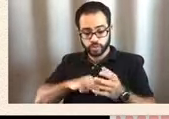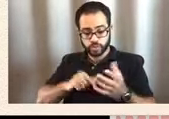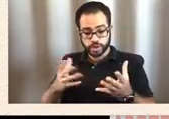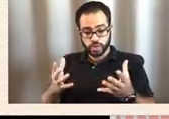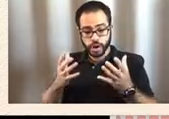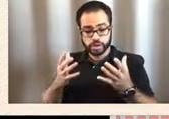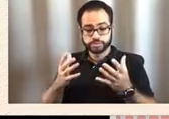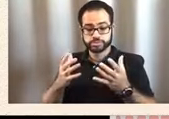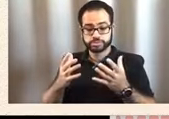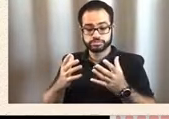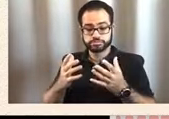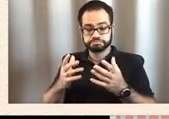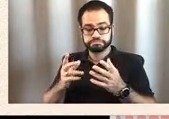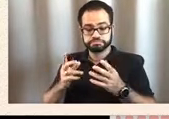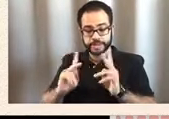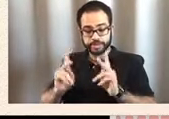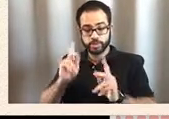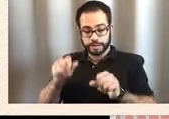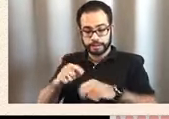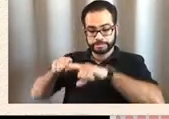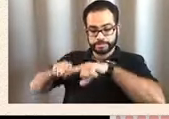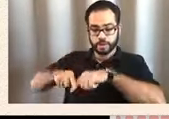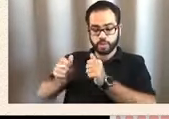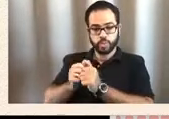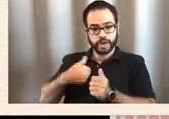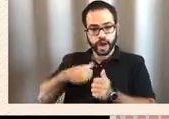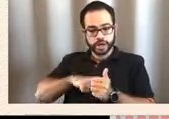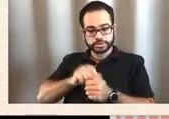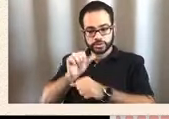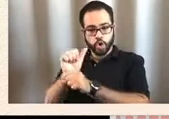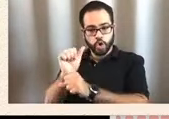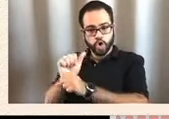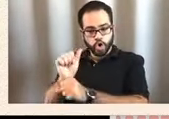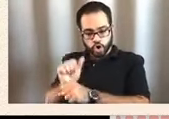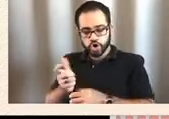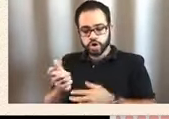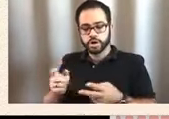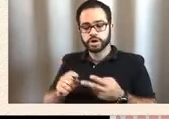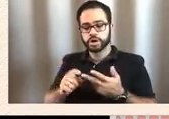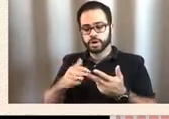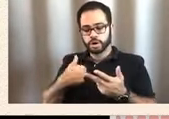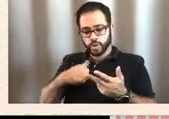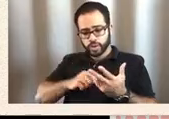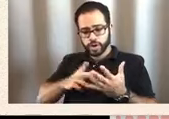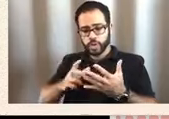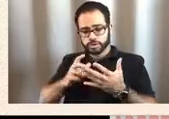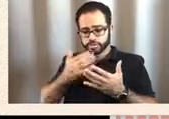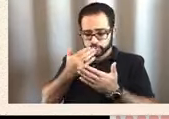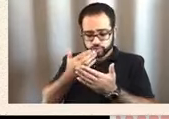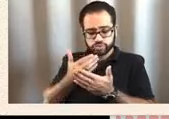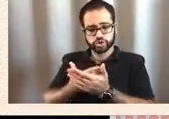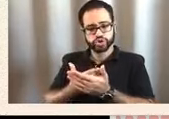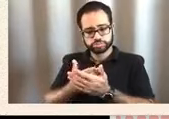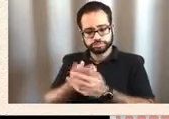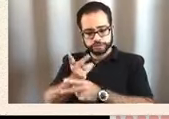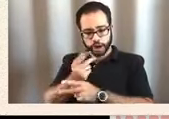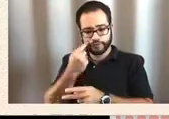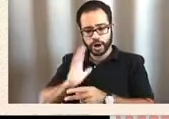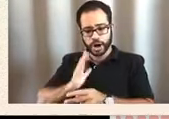on in the workplace. We want to be good stewards of our time.